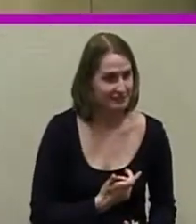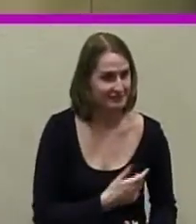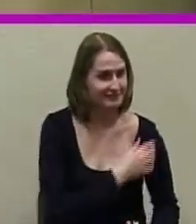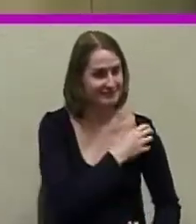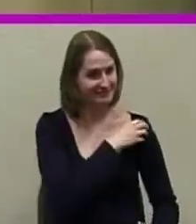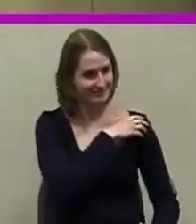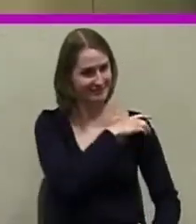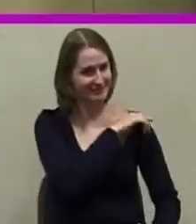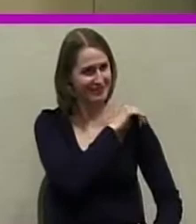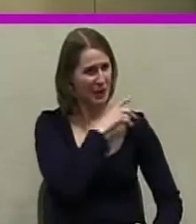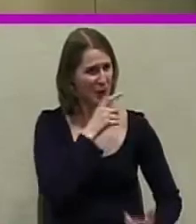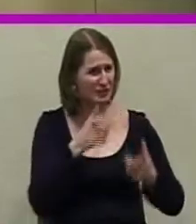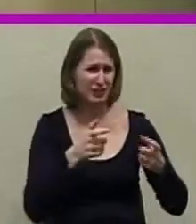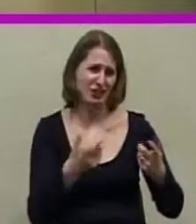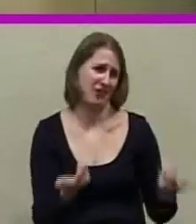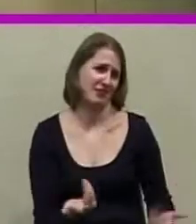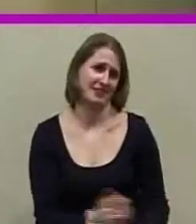Who's in charge?